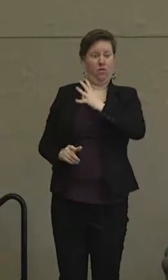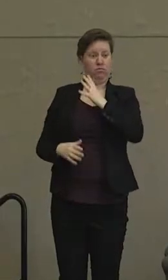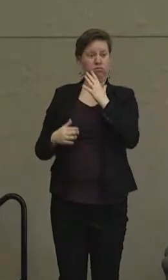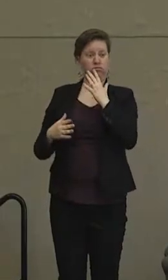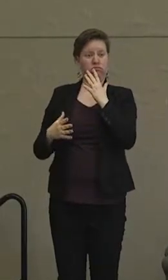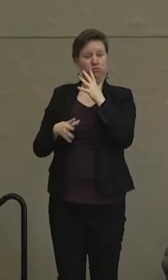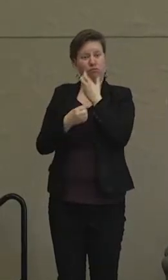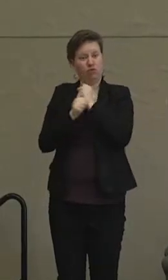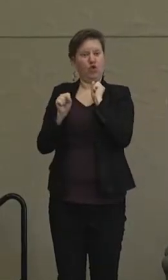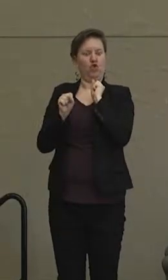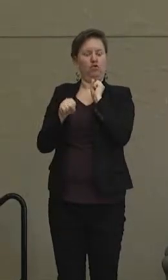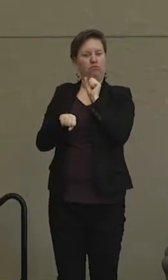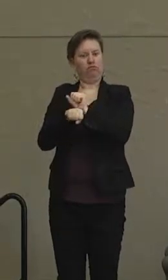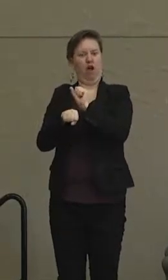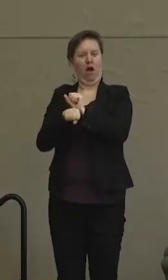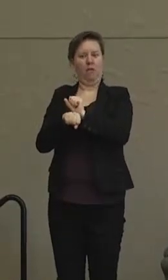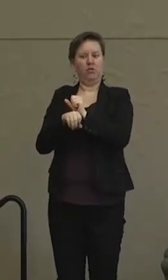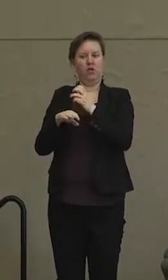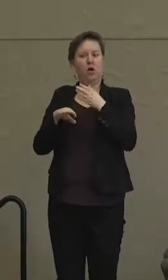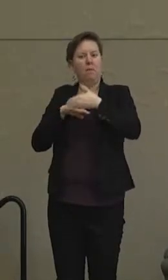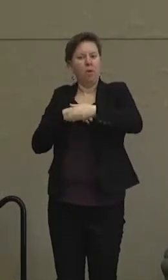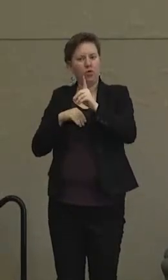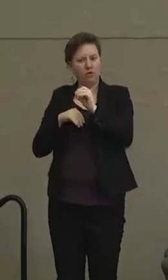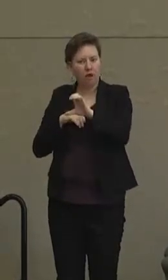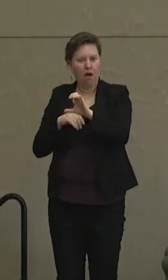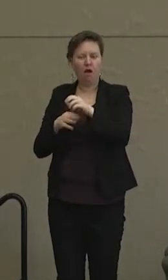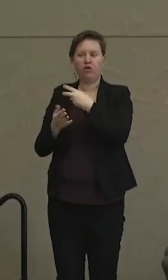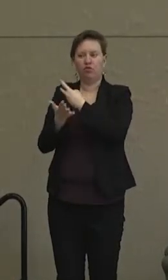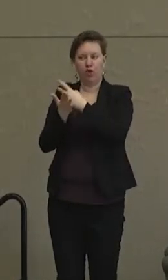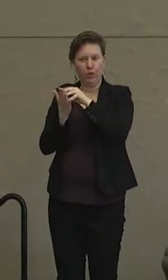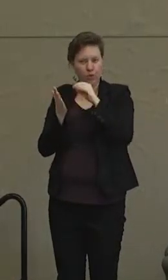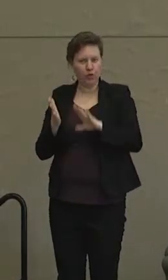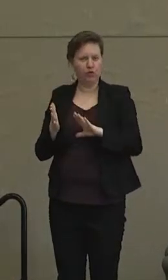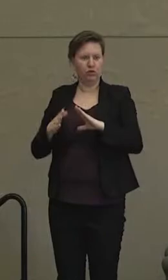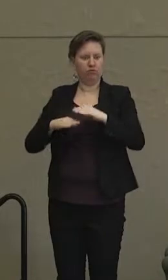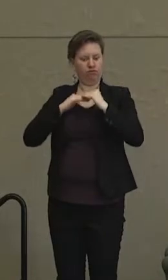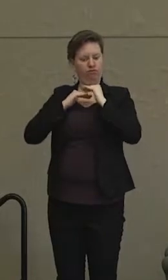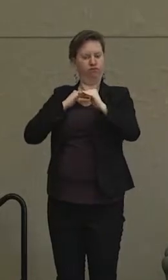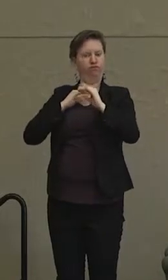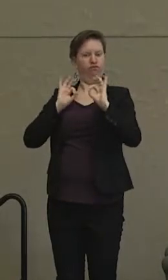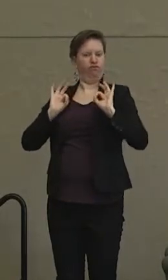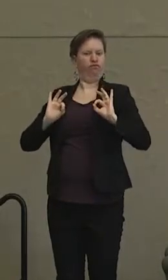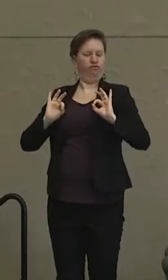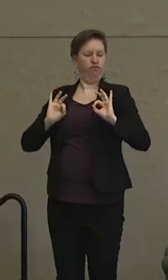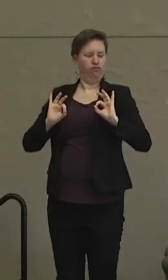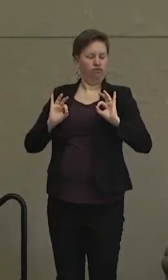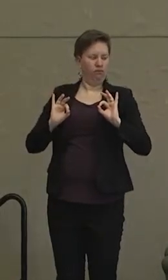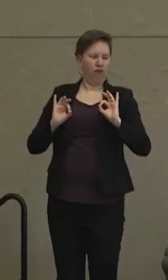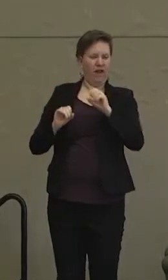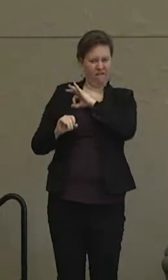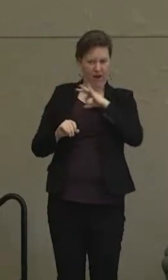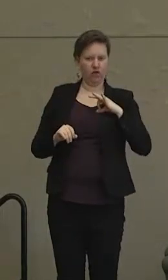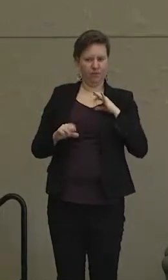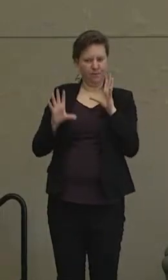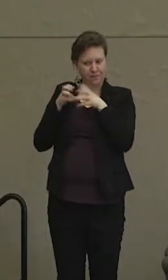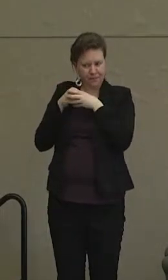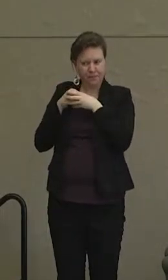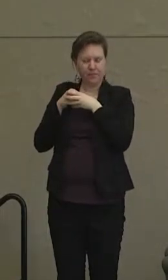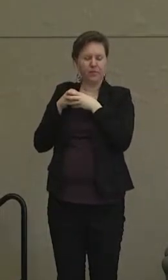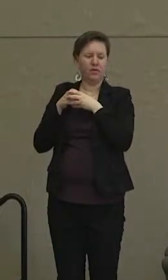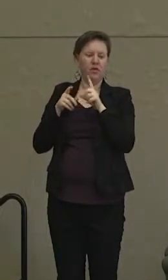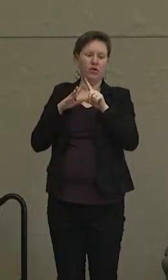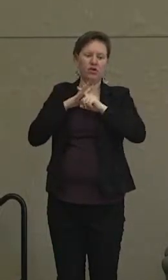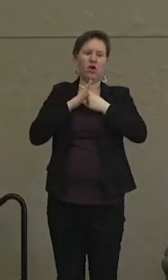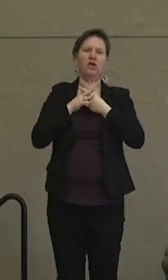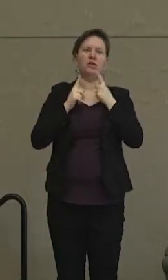often postdoctoral and graduate students and faculty. But as we started to